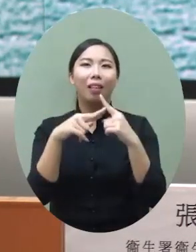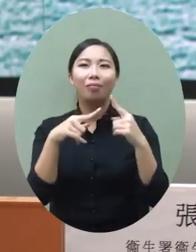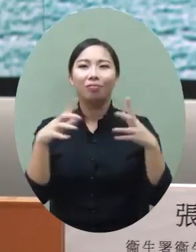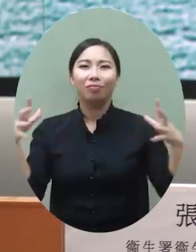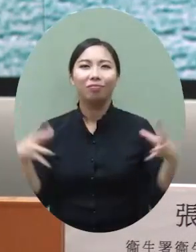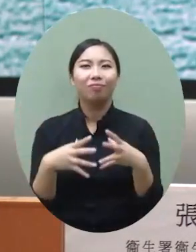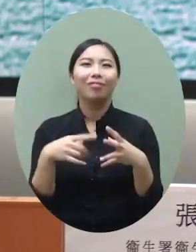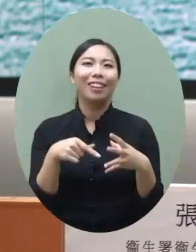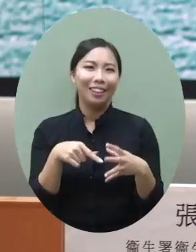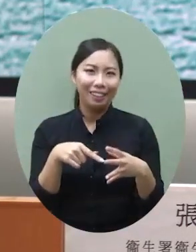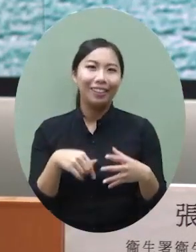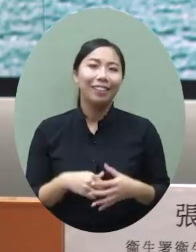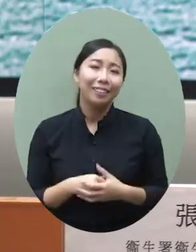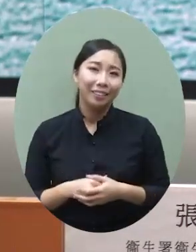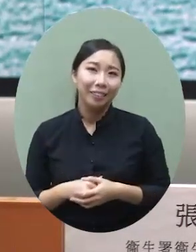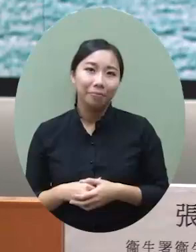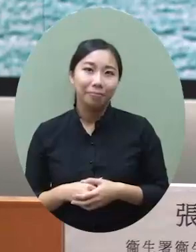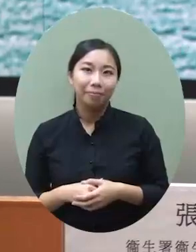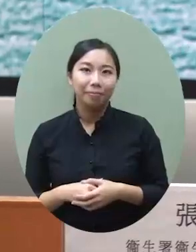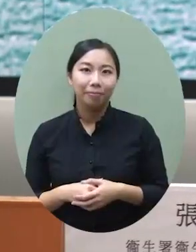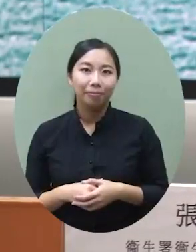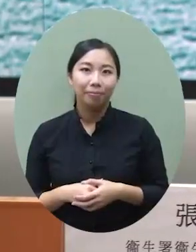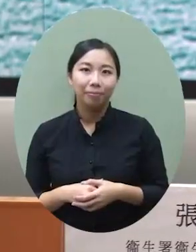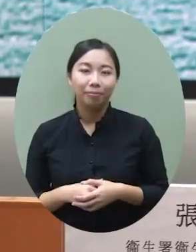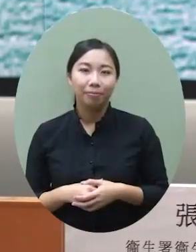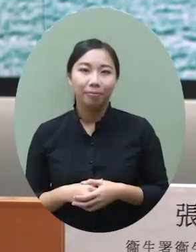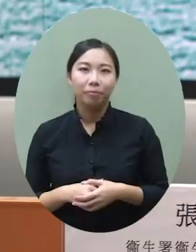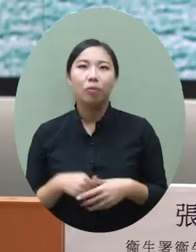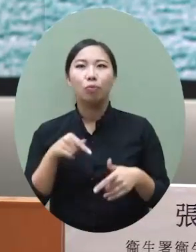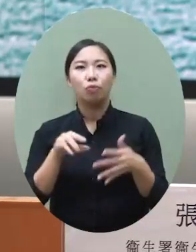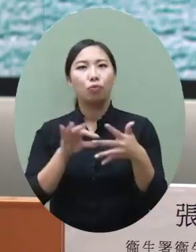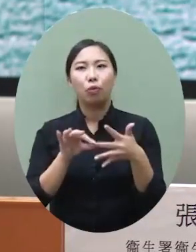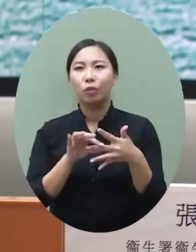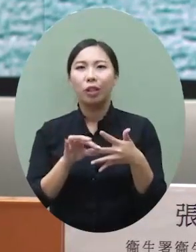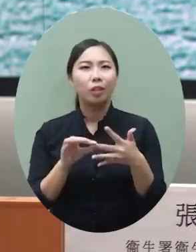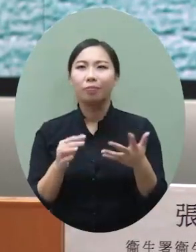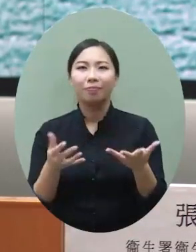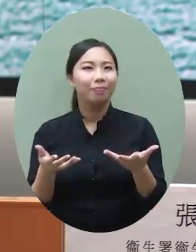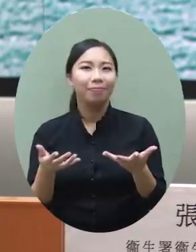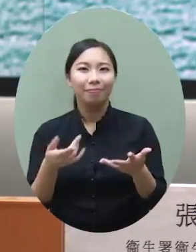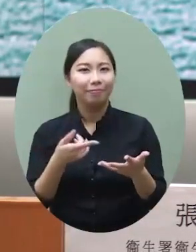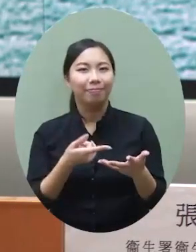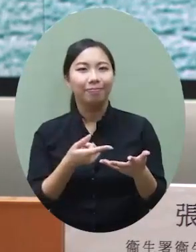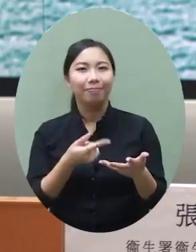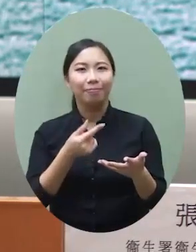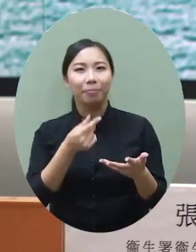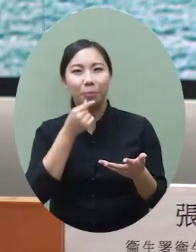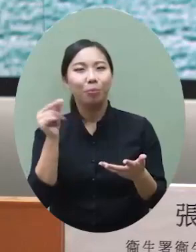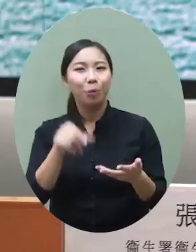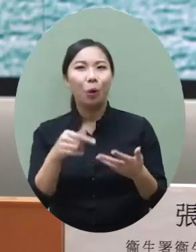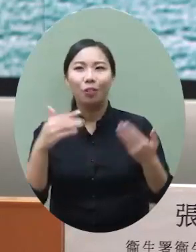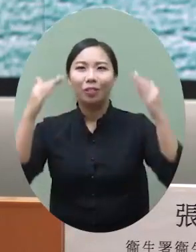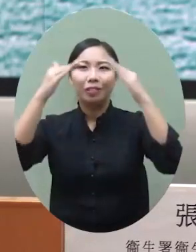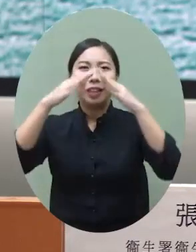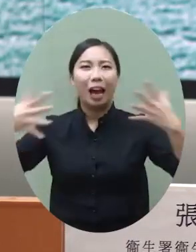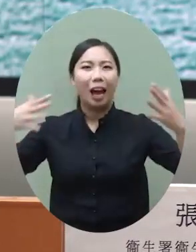home because this is their home to wear masks for 24 hours. There are bound to be some period that they